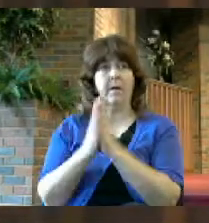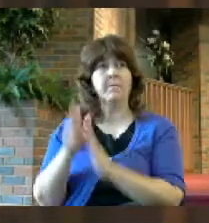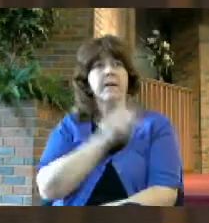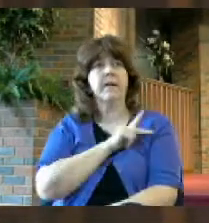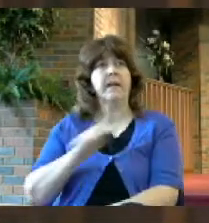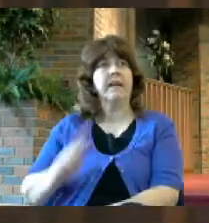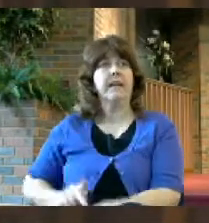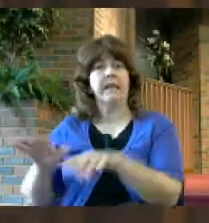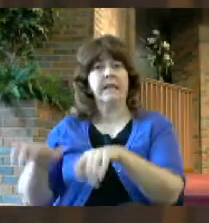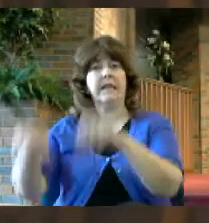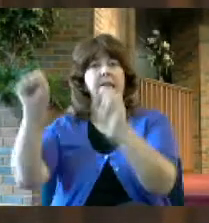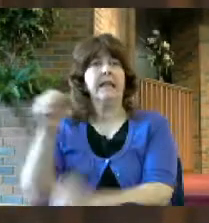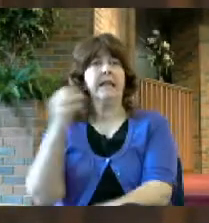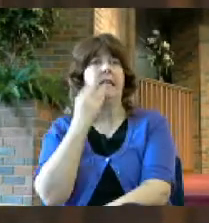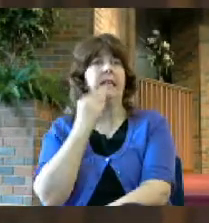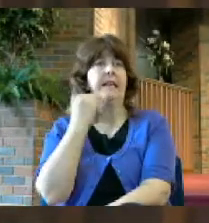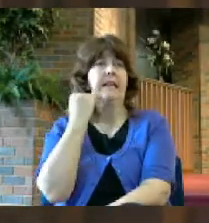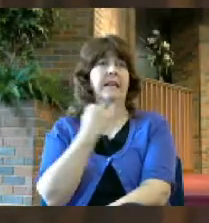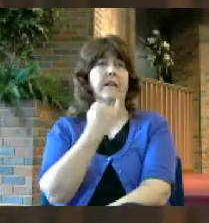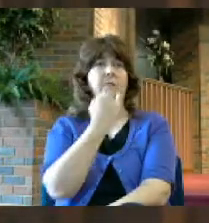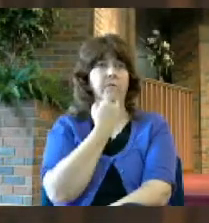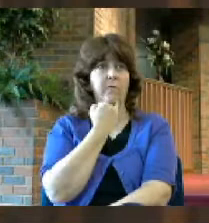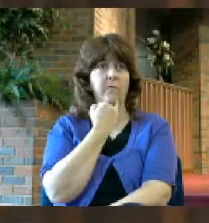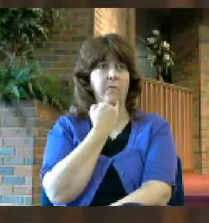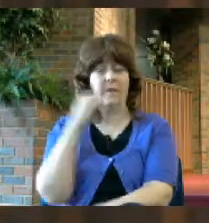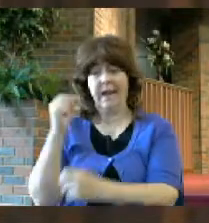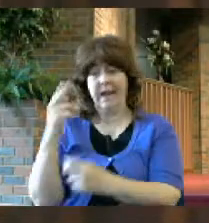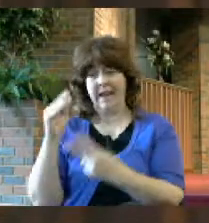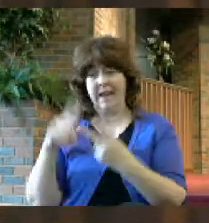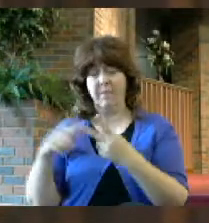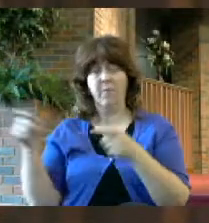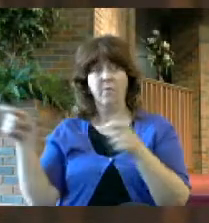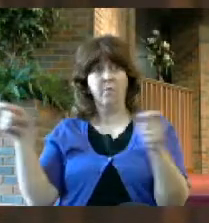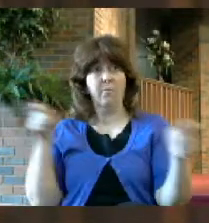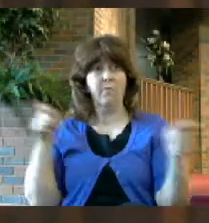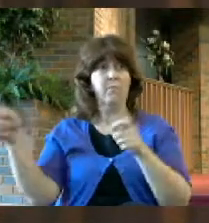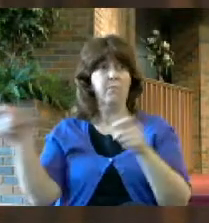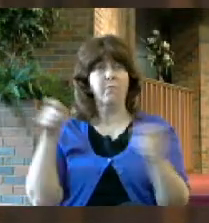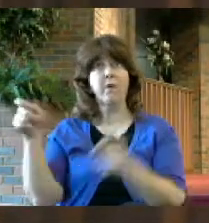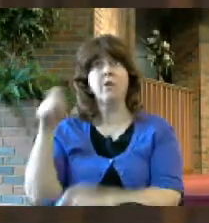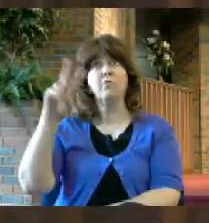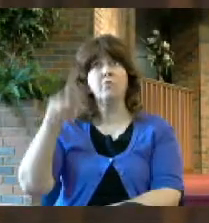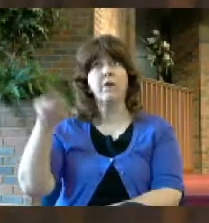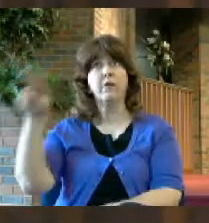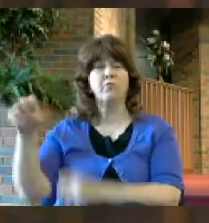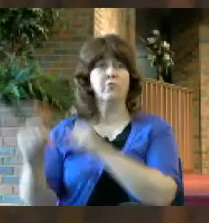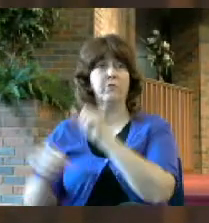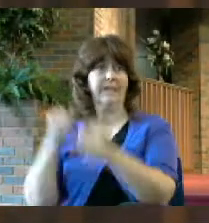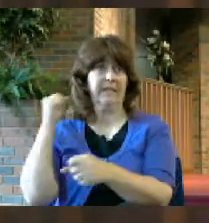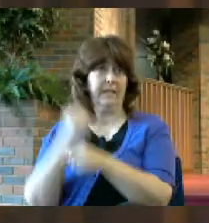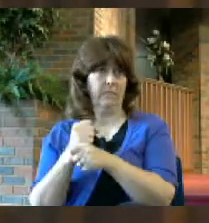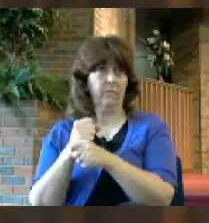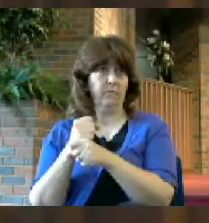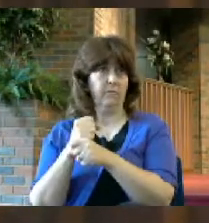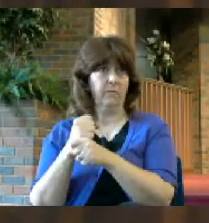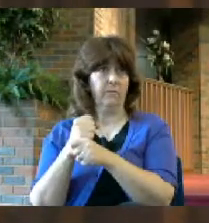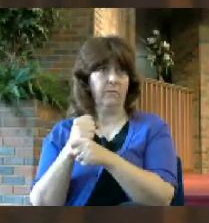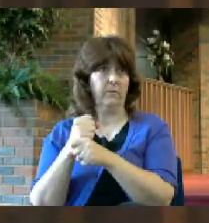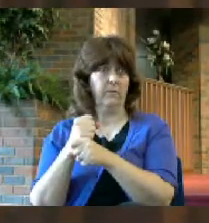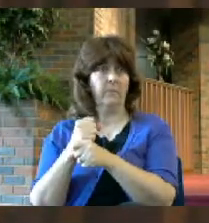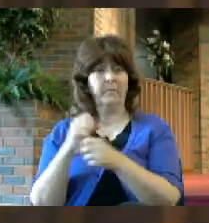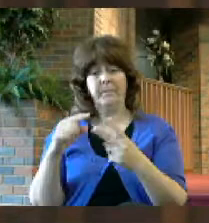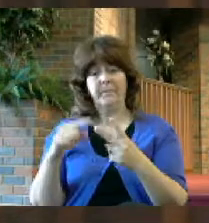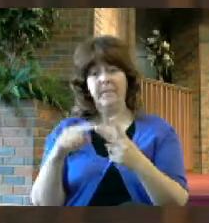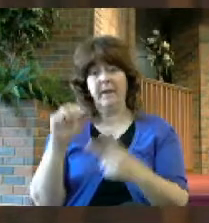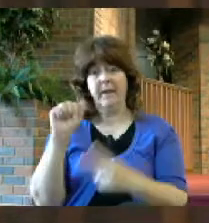Ahab, the son of Omri, reigned over Israel and Samaria 22 years. Now Ahab, the son of Omri, did evil in